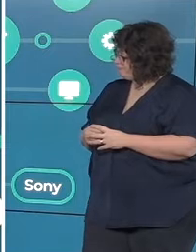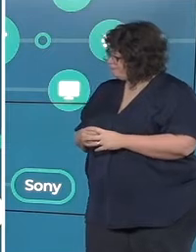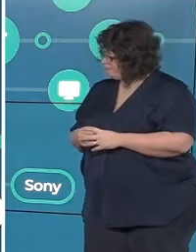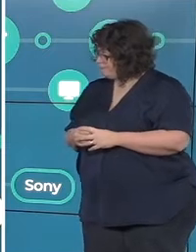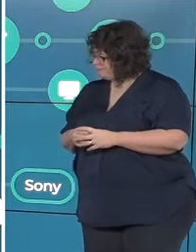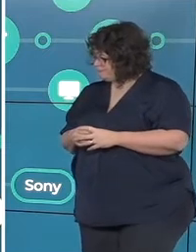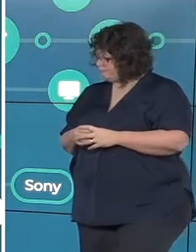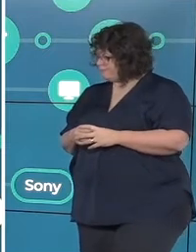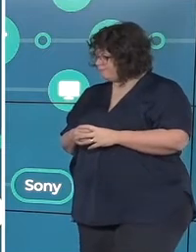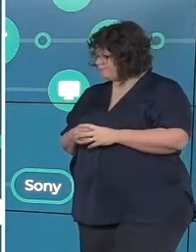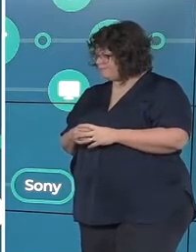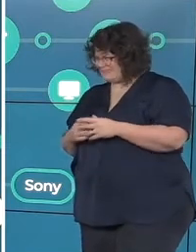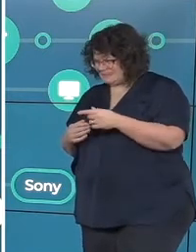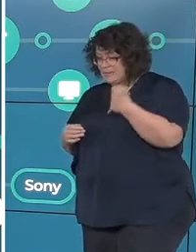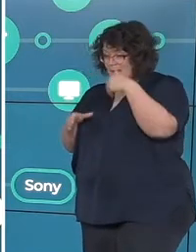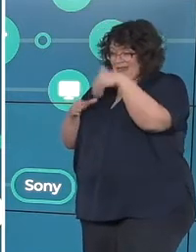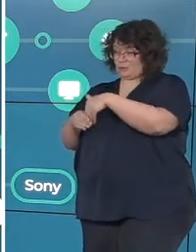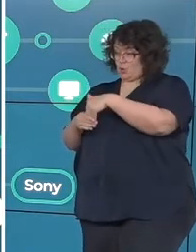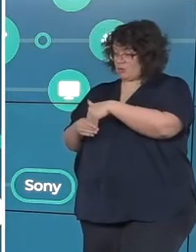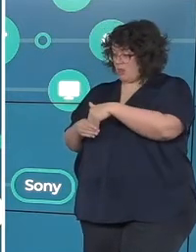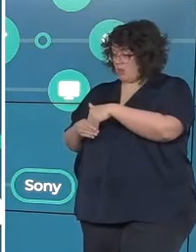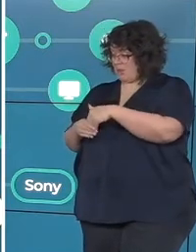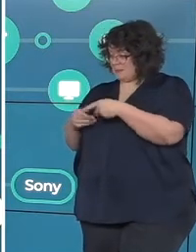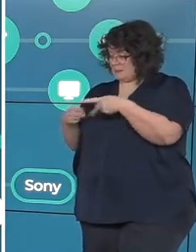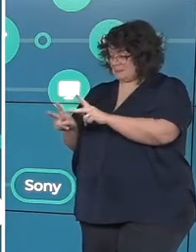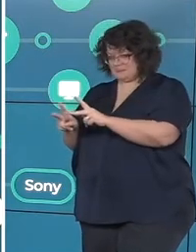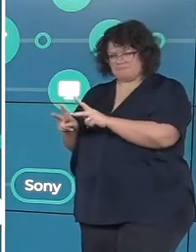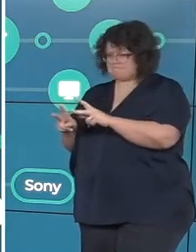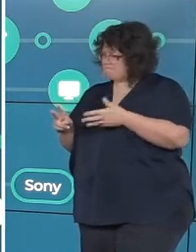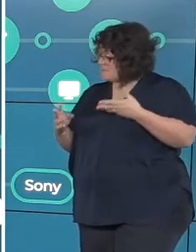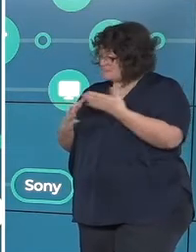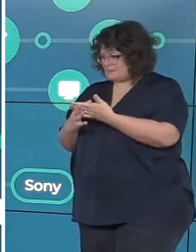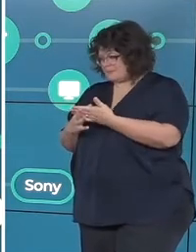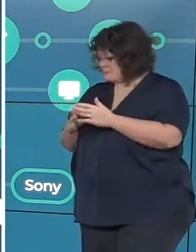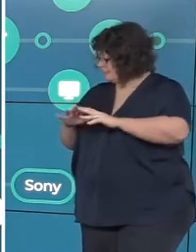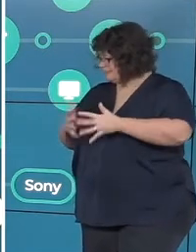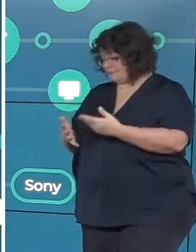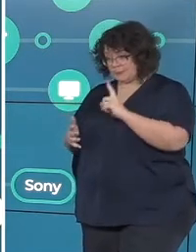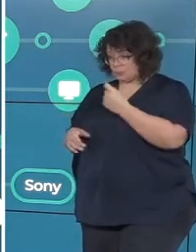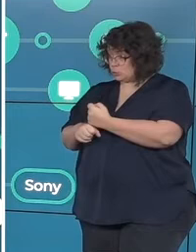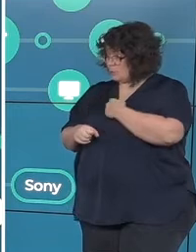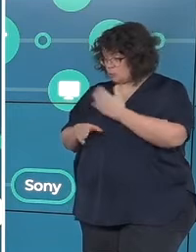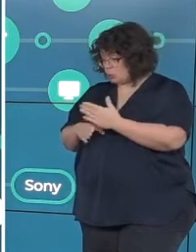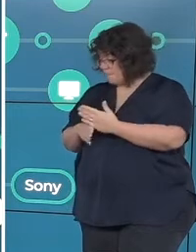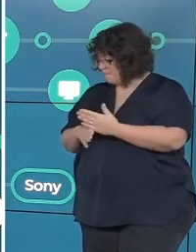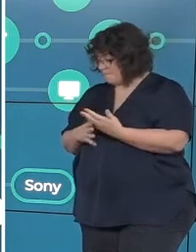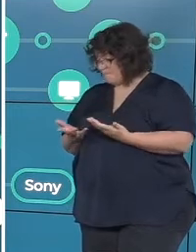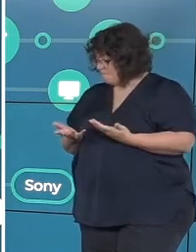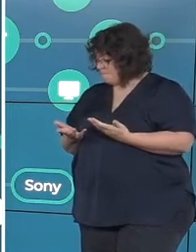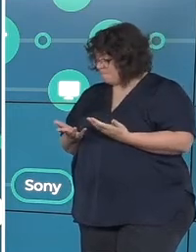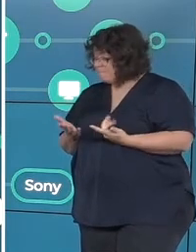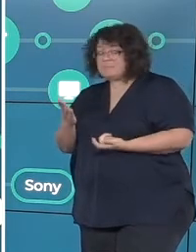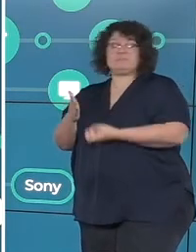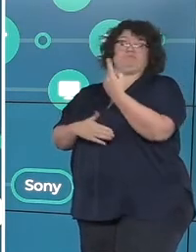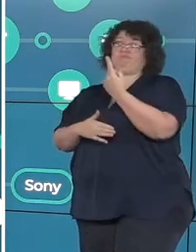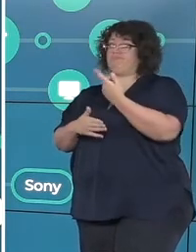job. And a chance encounter with the head of IT at the time, and I was explaining this to him of, look, I'm thinking of quitting, and his challenge was, well, if